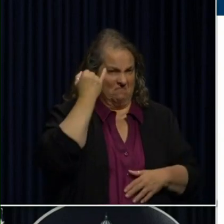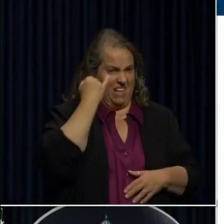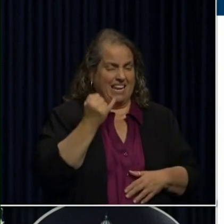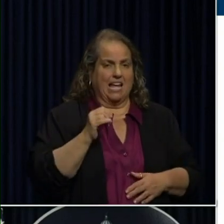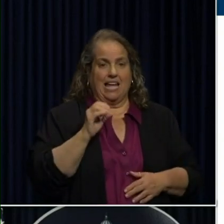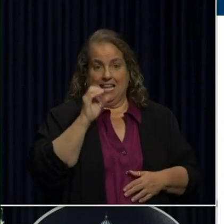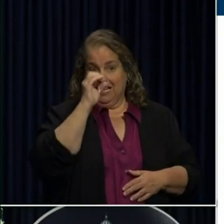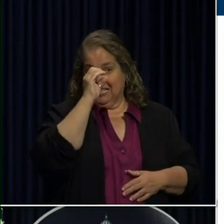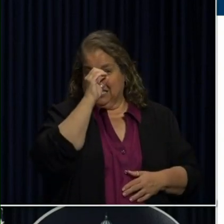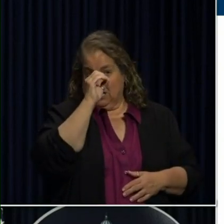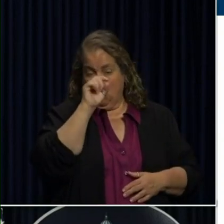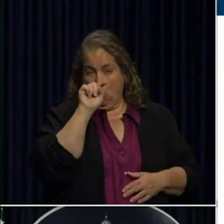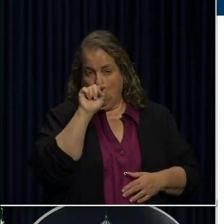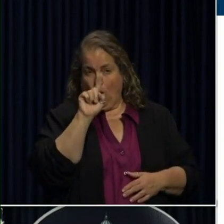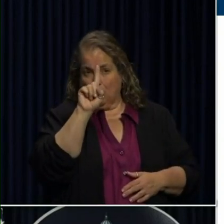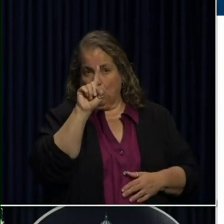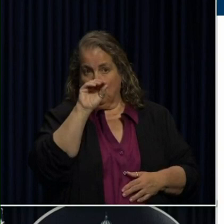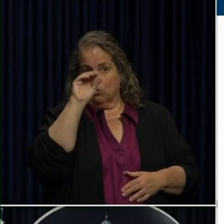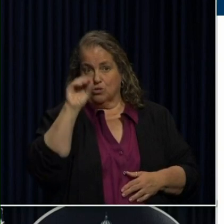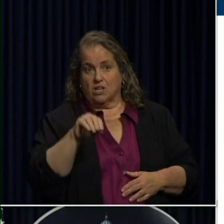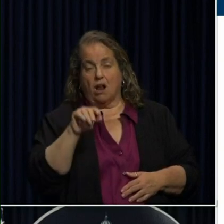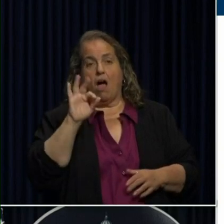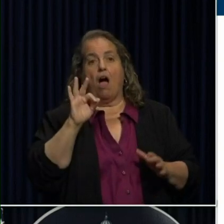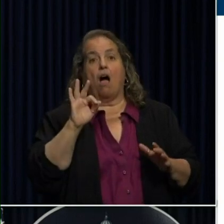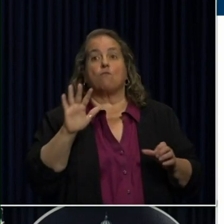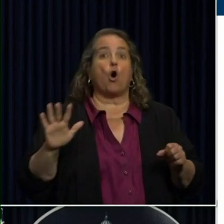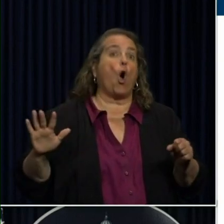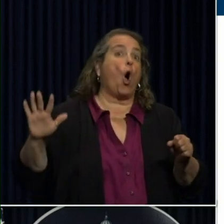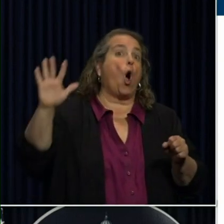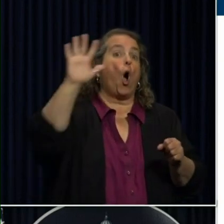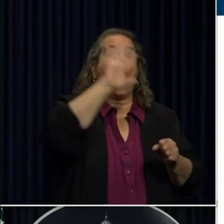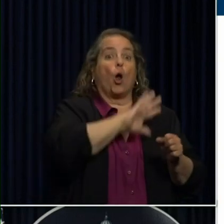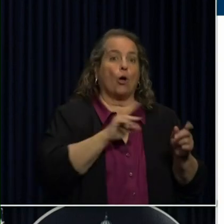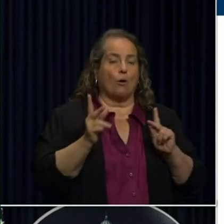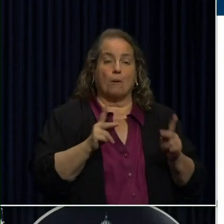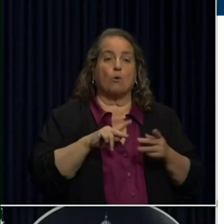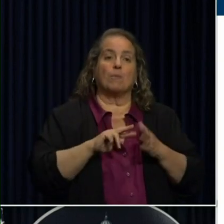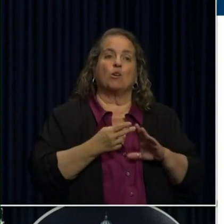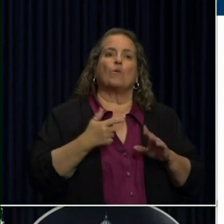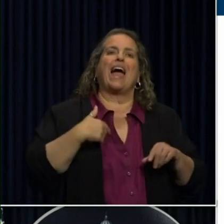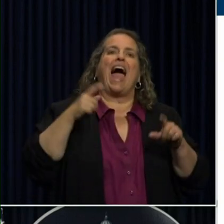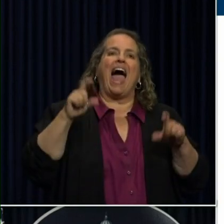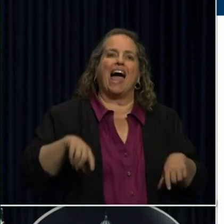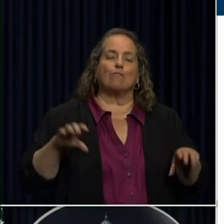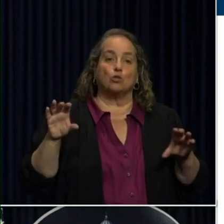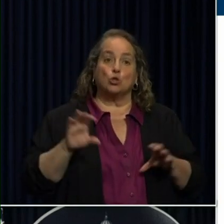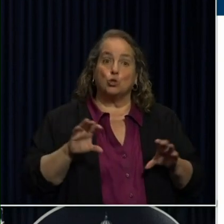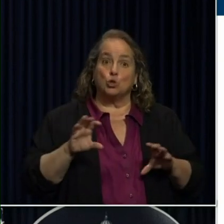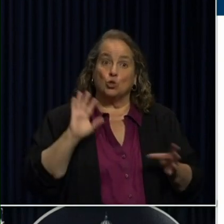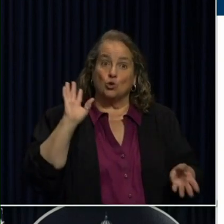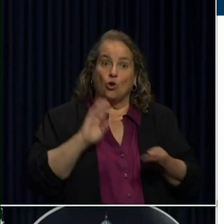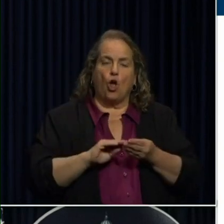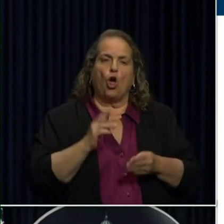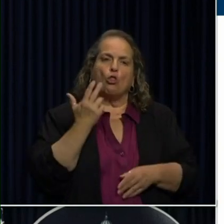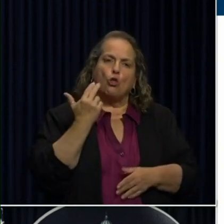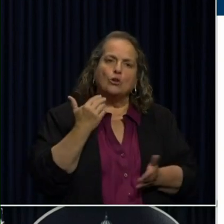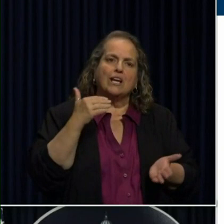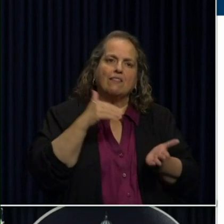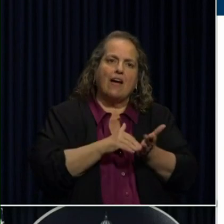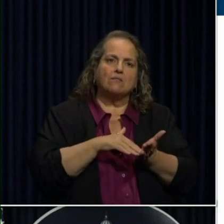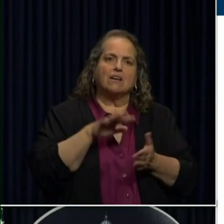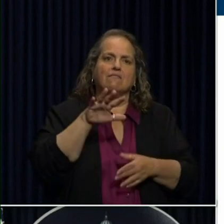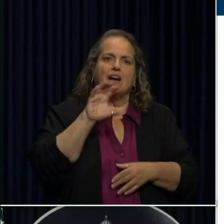0.1% of the total population, we'd have to do 13,500 tests a day. That's the math I did this afternoon for a different phone